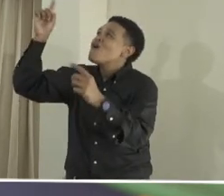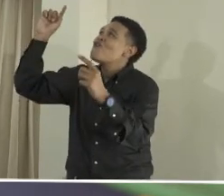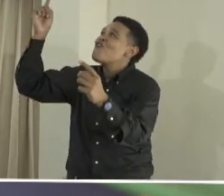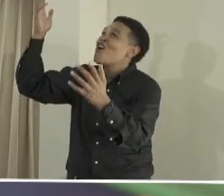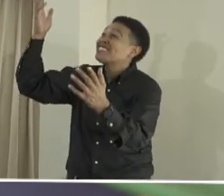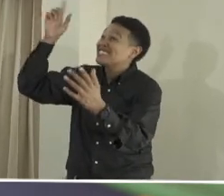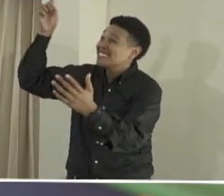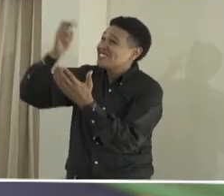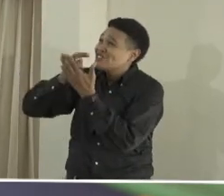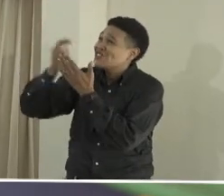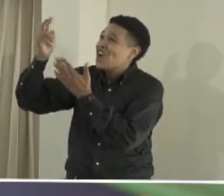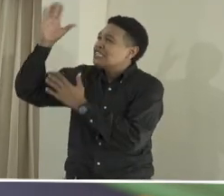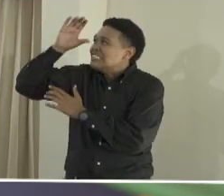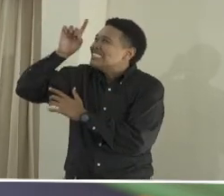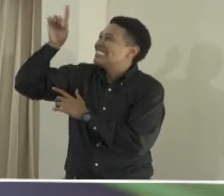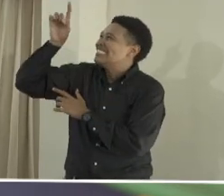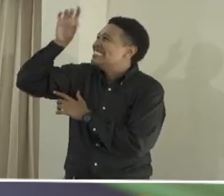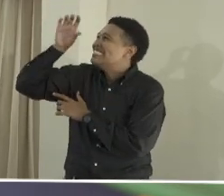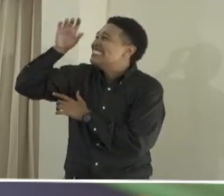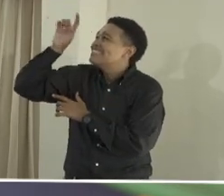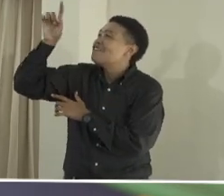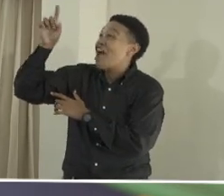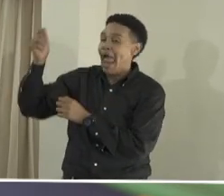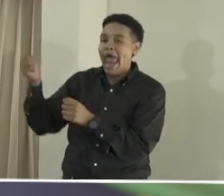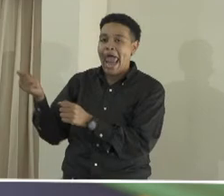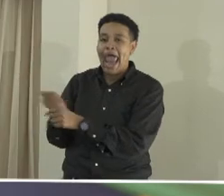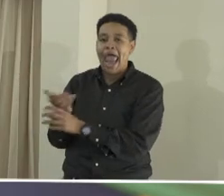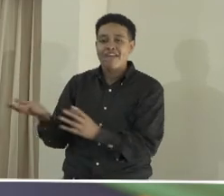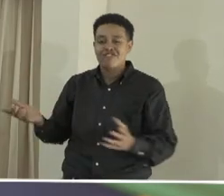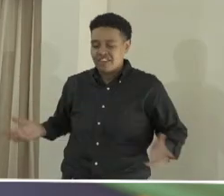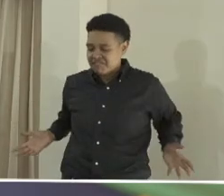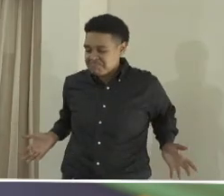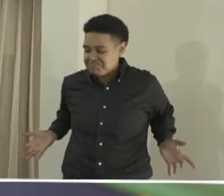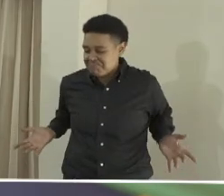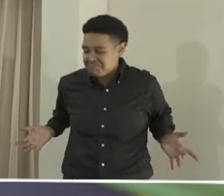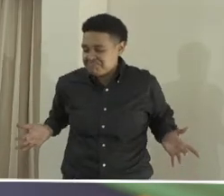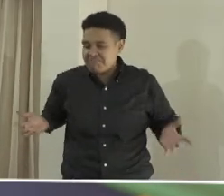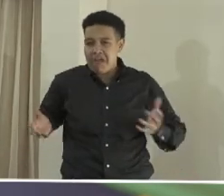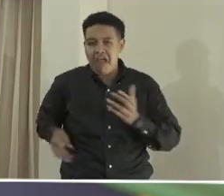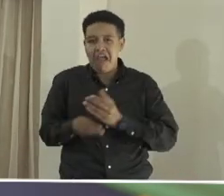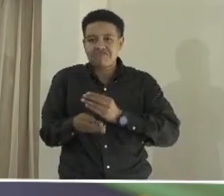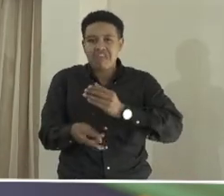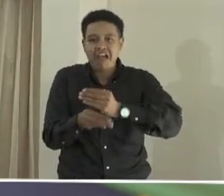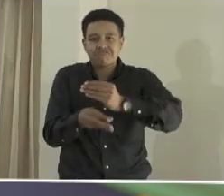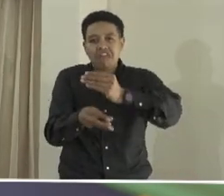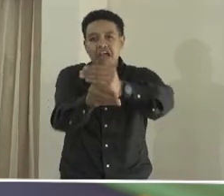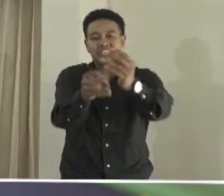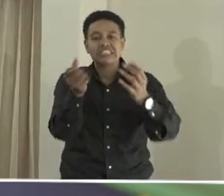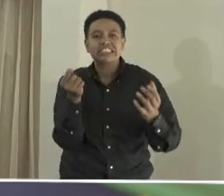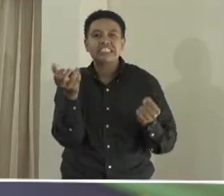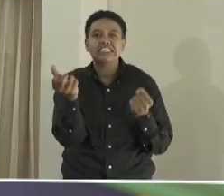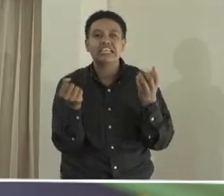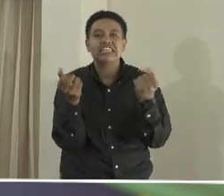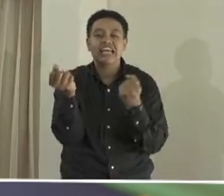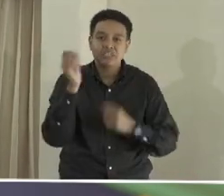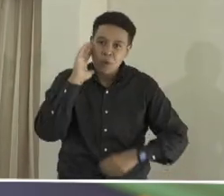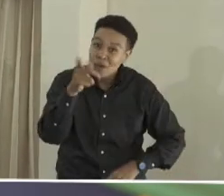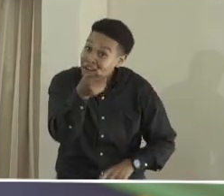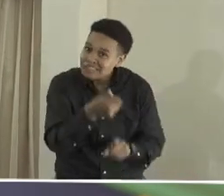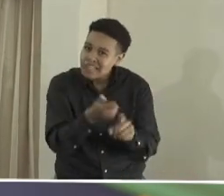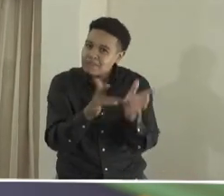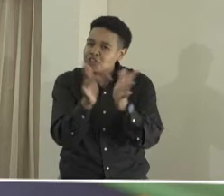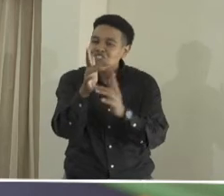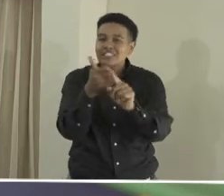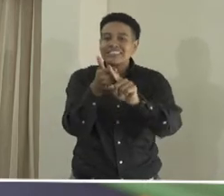and his righteousness, and all these things shall be added unto you." Jesus is